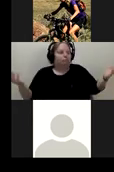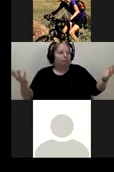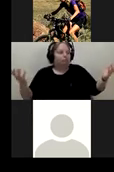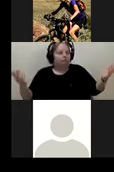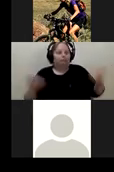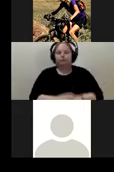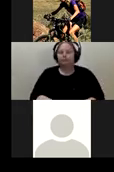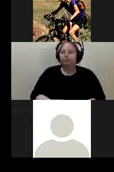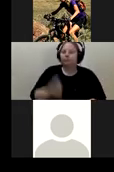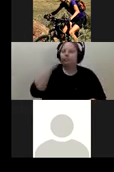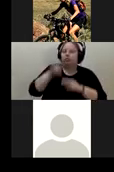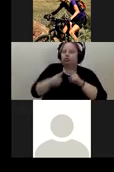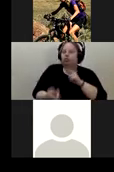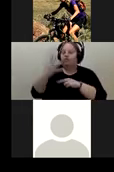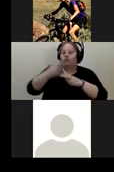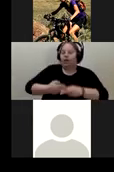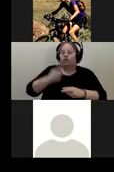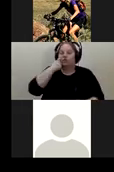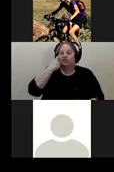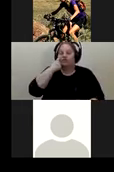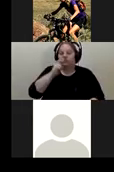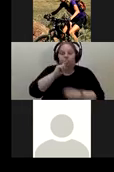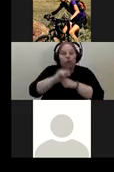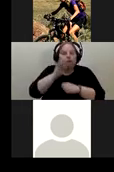lost 5 pounds recently. There's fruit in there.